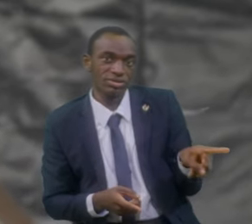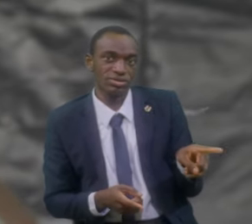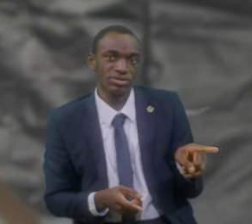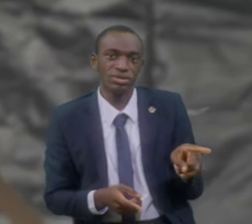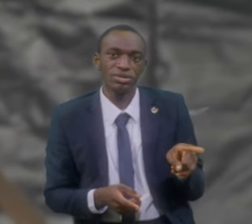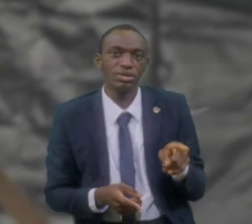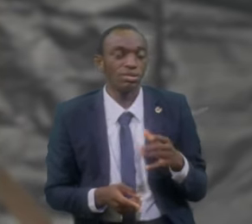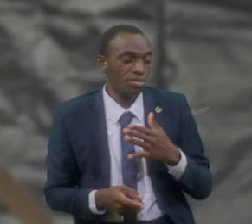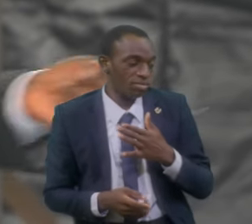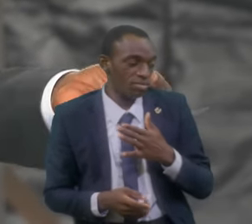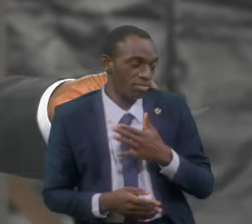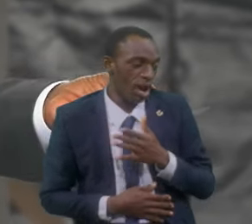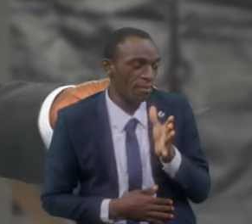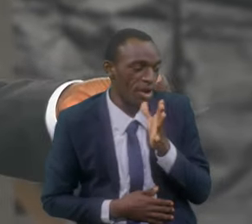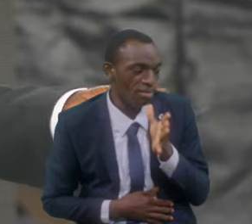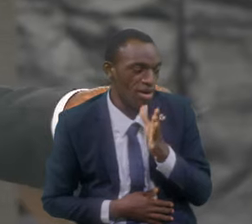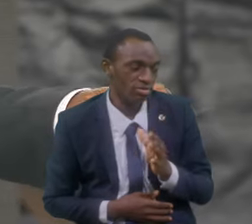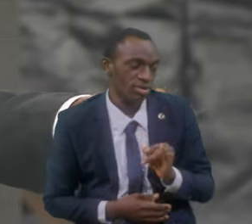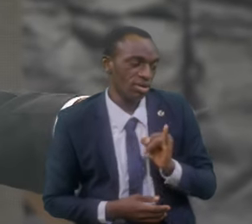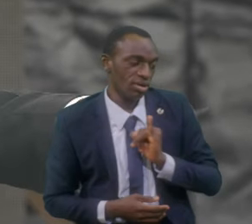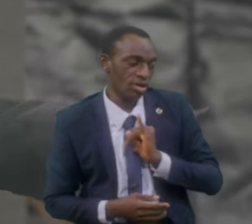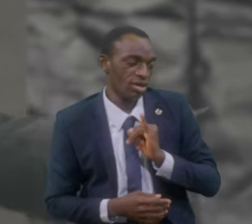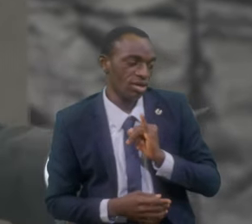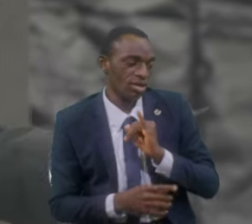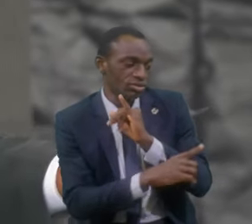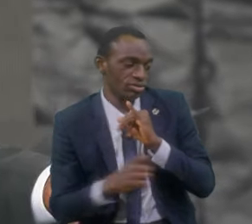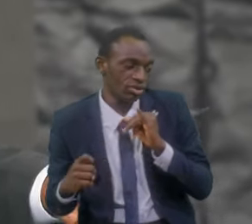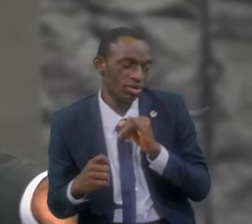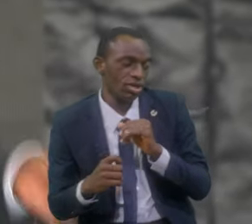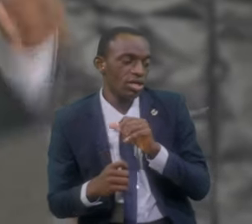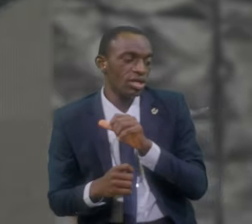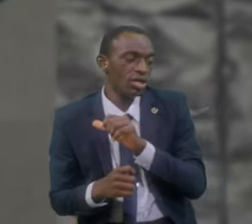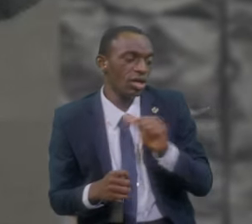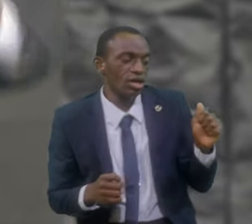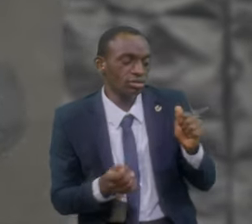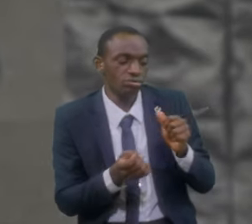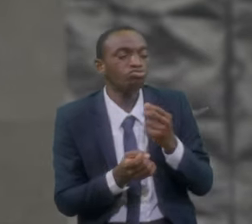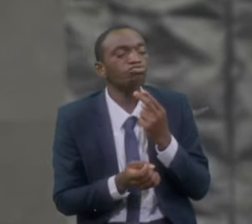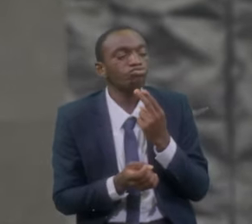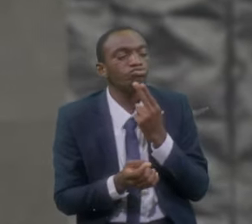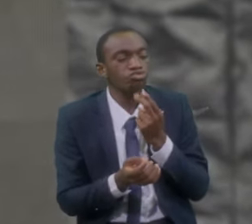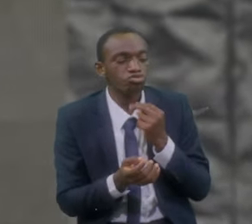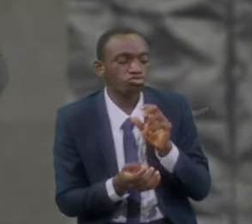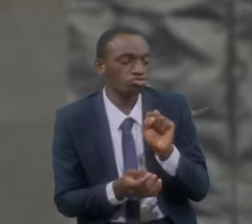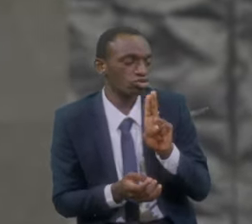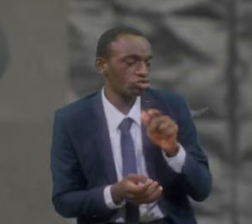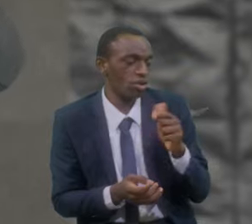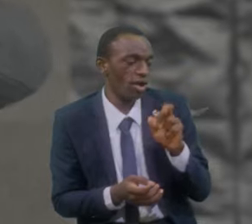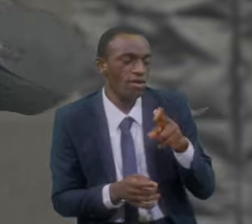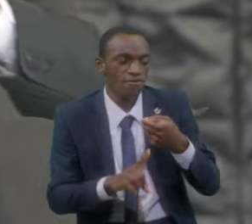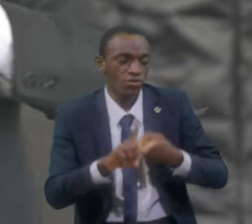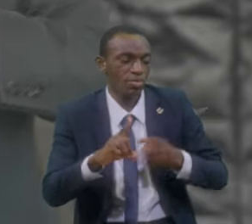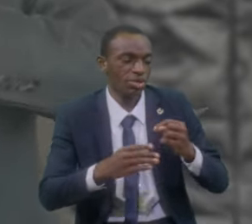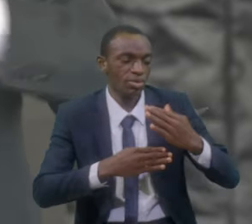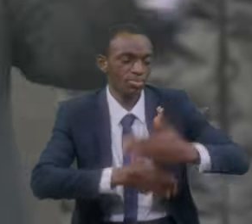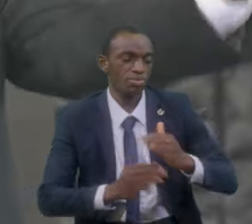My mother, I took a cube of sugar from that box. Now,